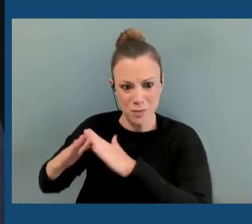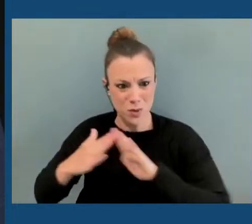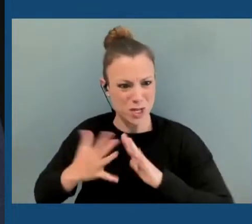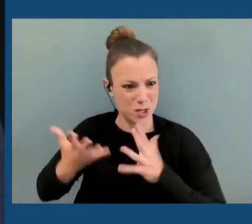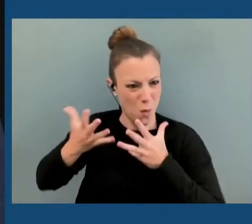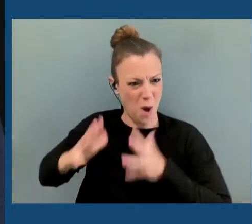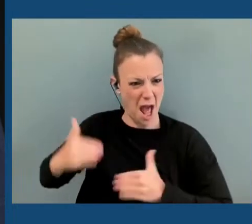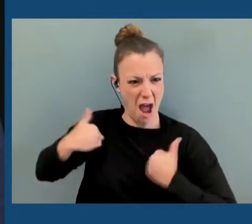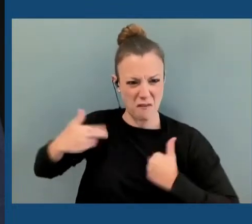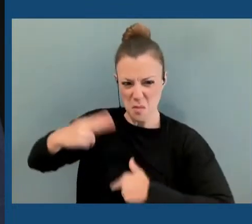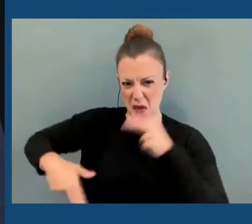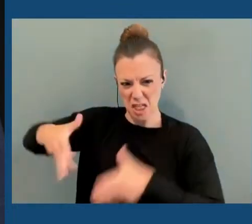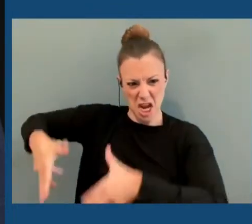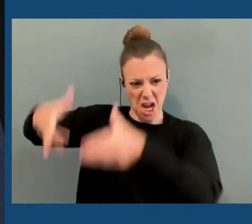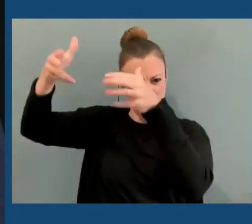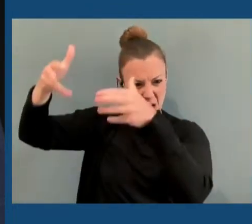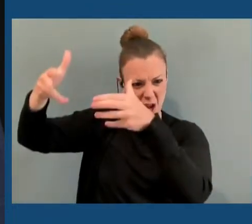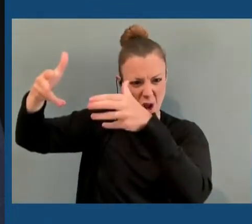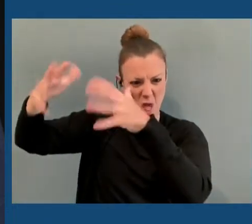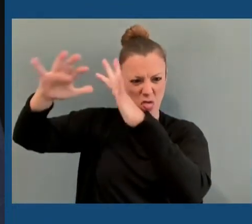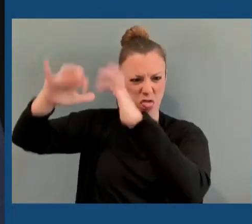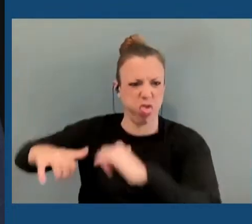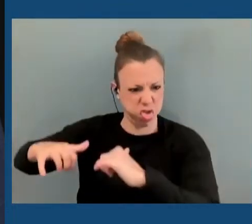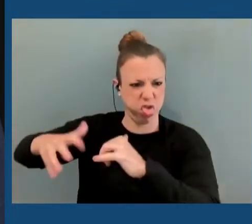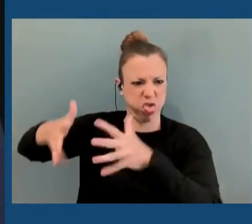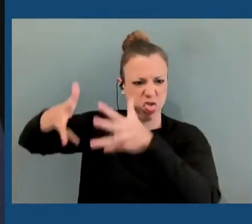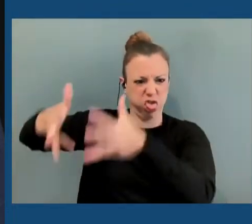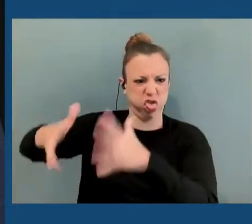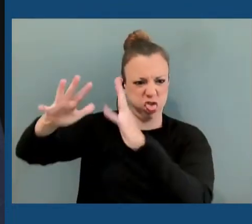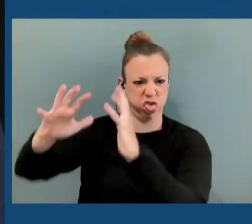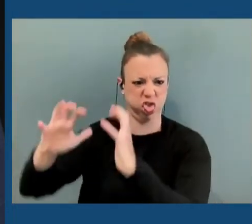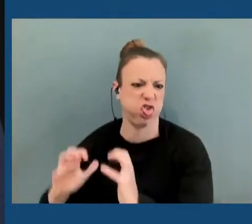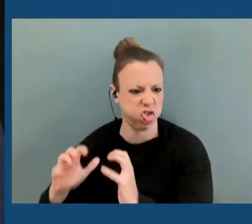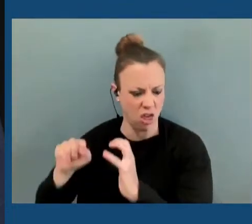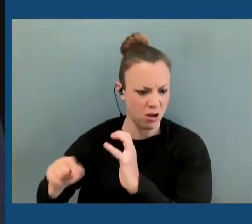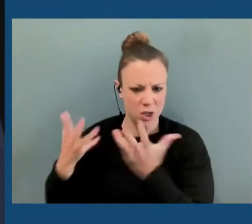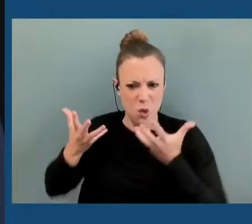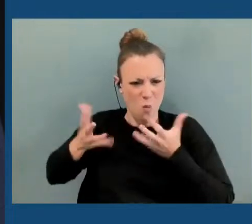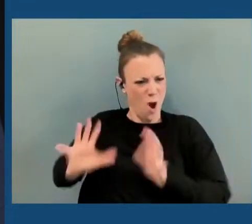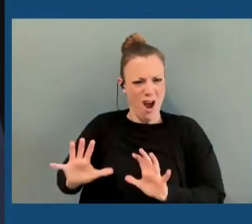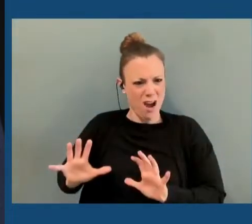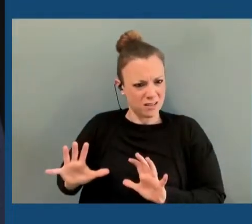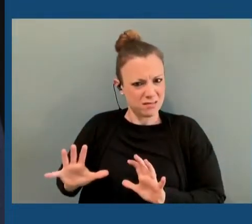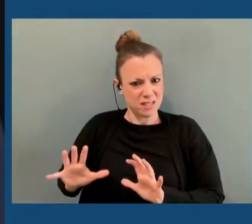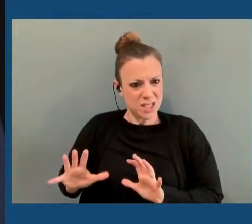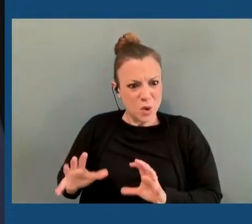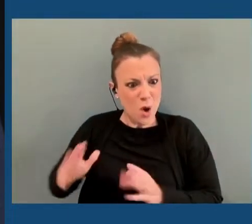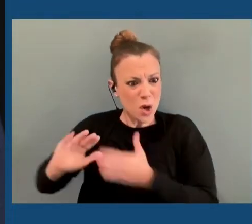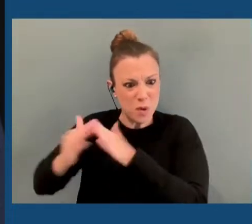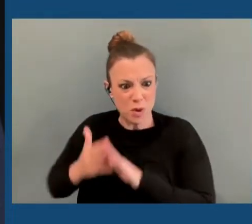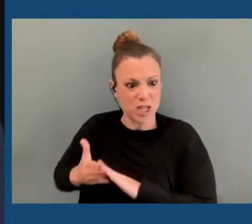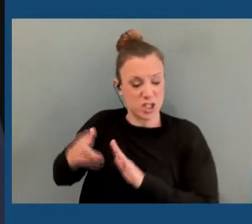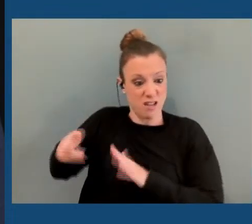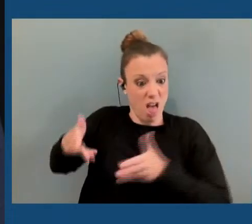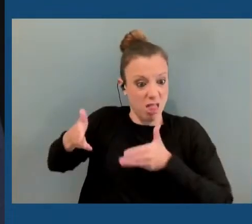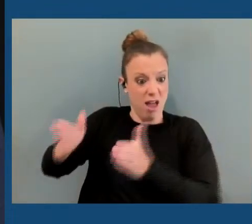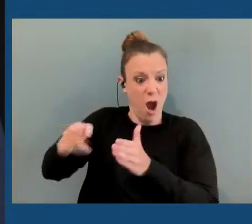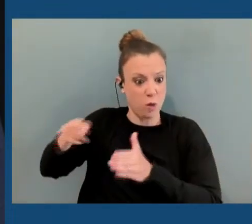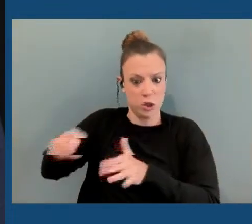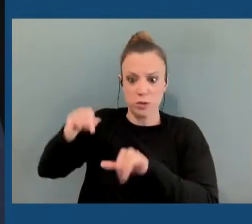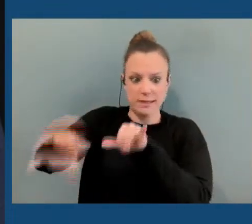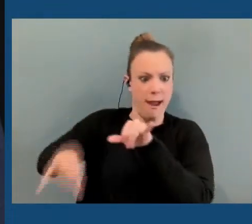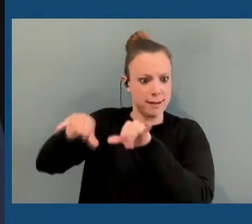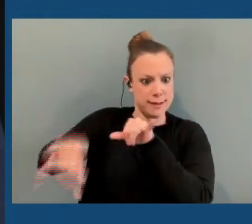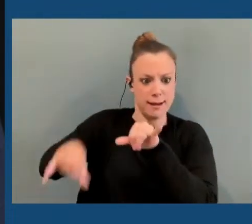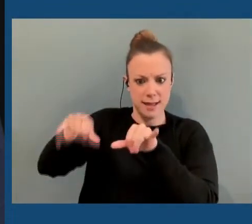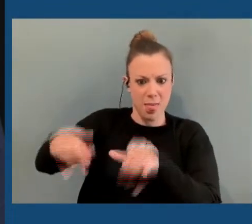don't matter. That someone would let this, our community would let this go on for so many years without standing up and saying, why haven't